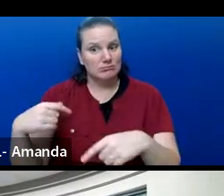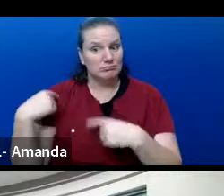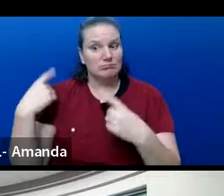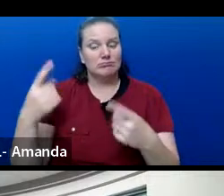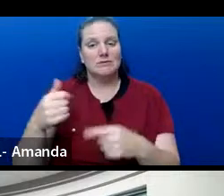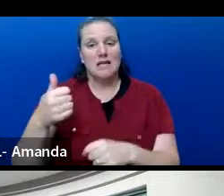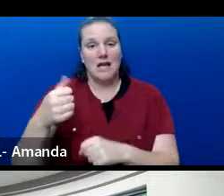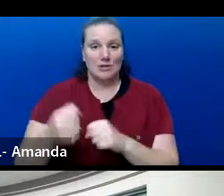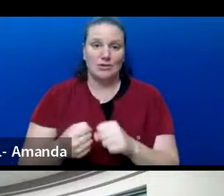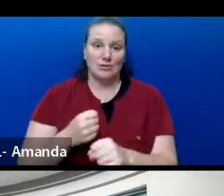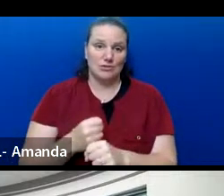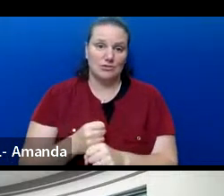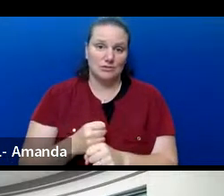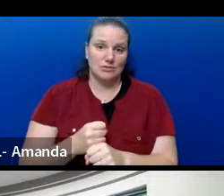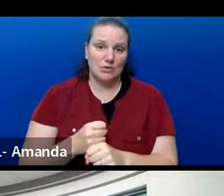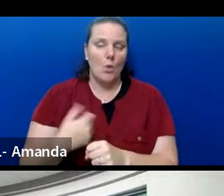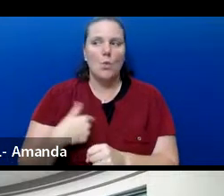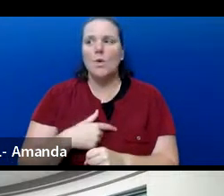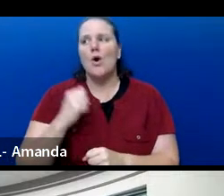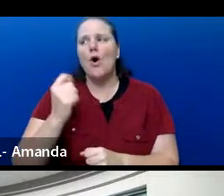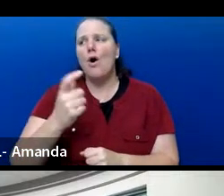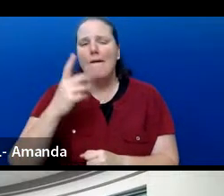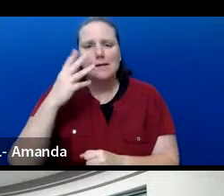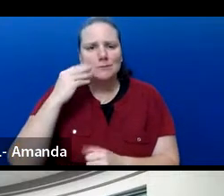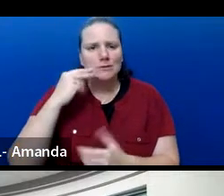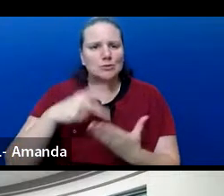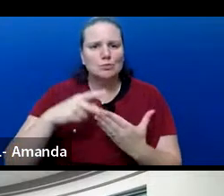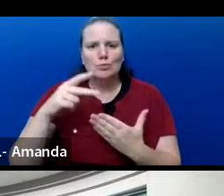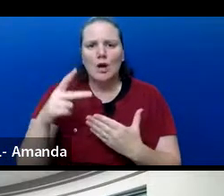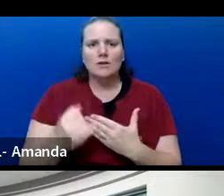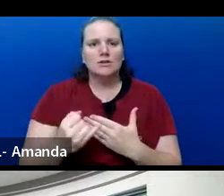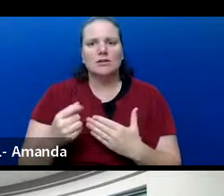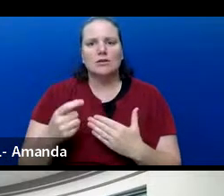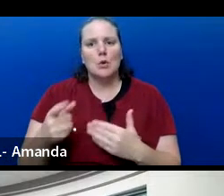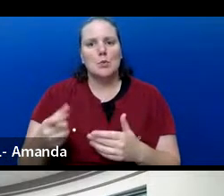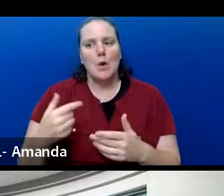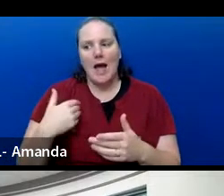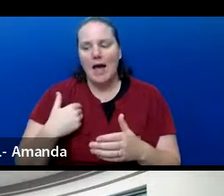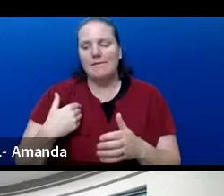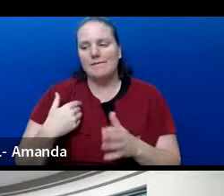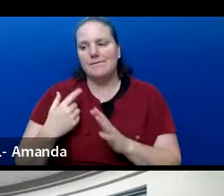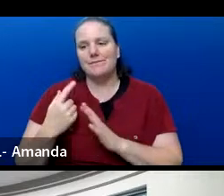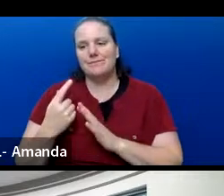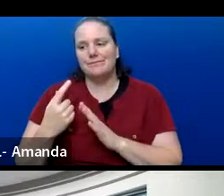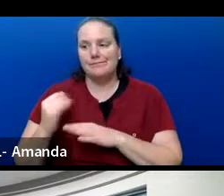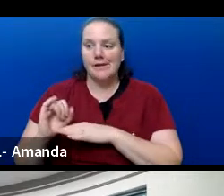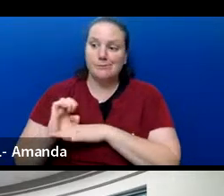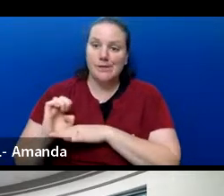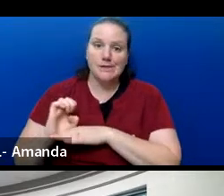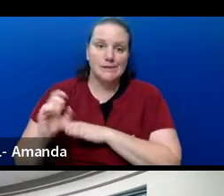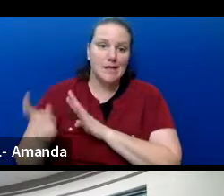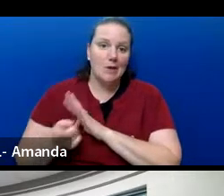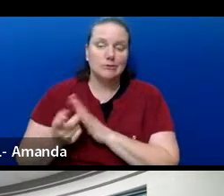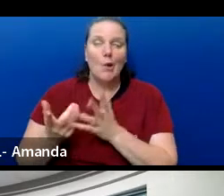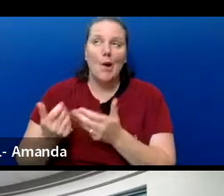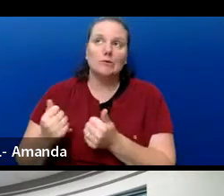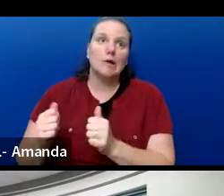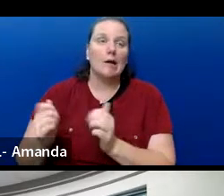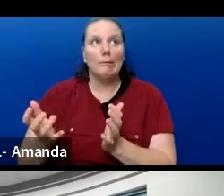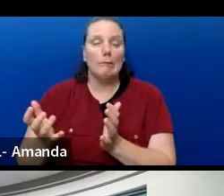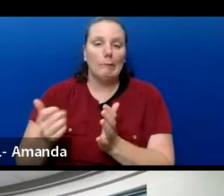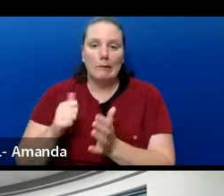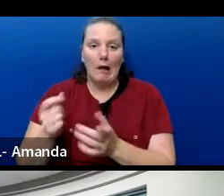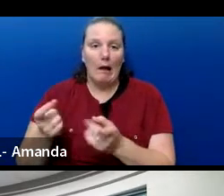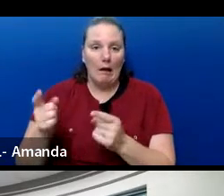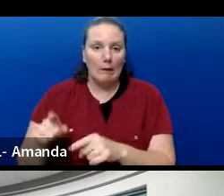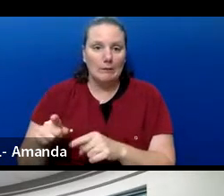have, because we've all experienced projects where we had apprentice hours and then at the end of it, you're like, well, I tried and it didn't happen. and